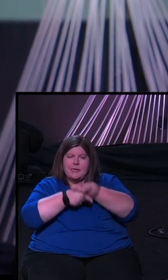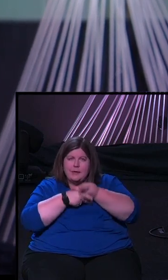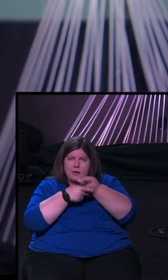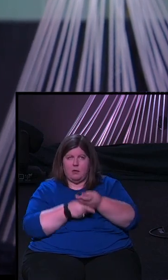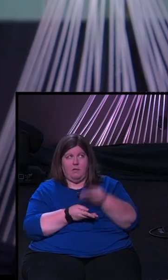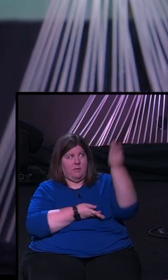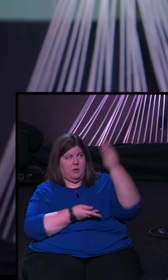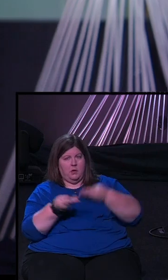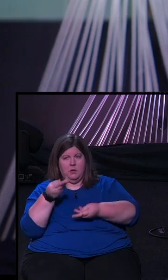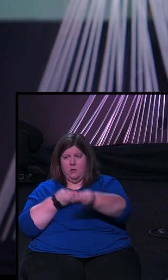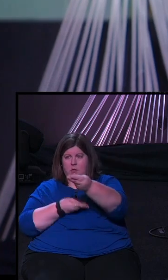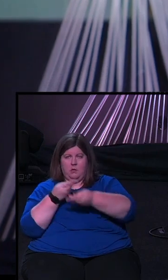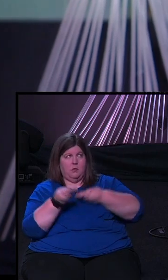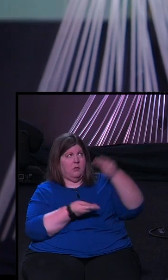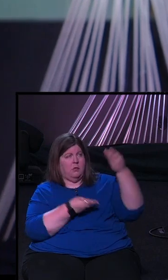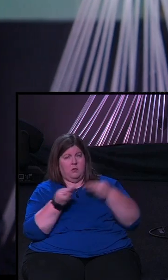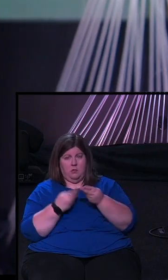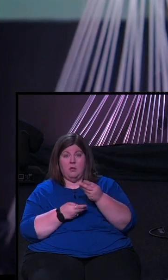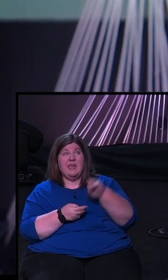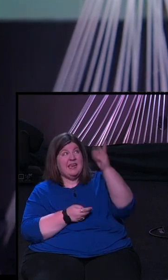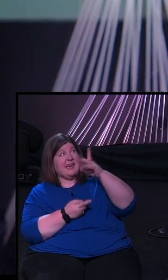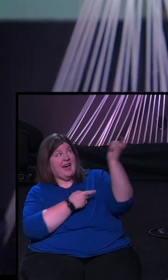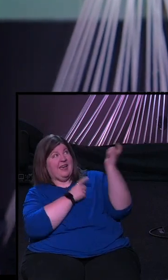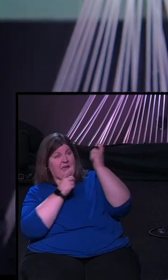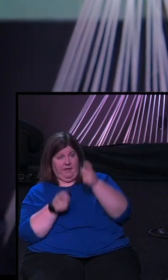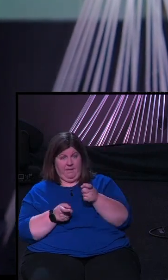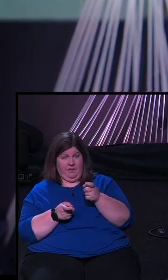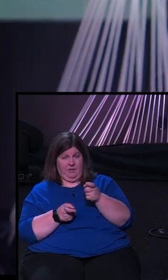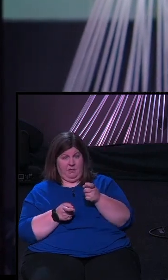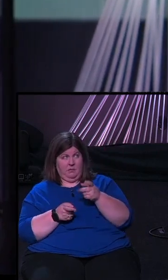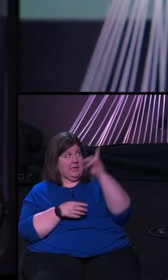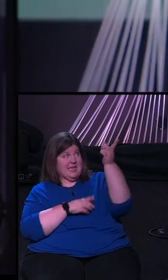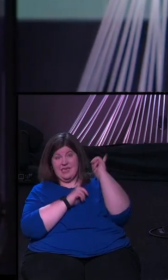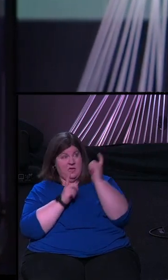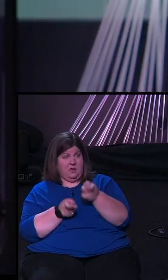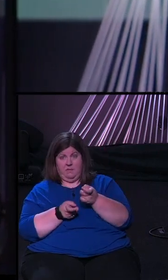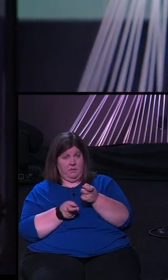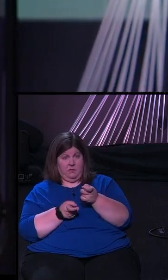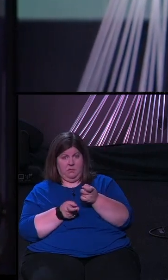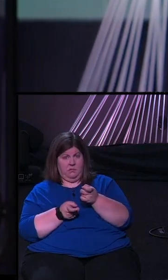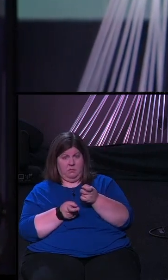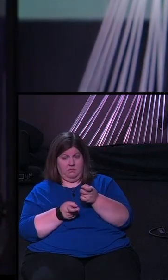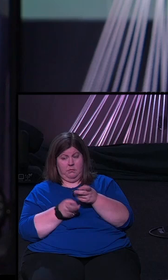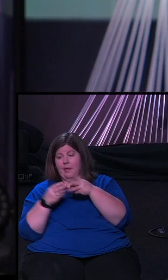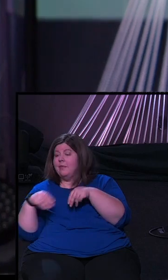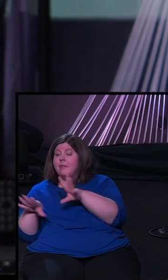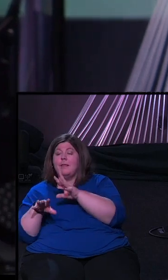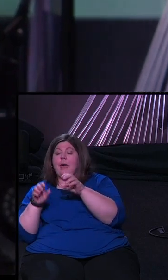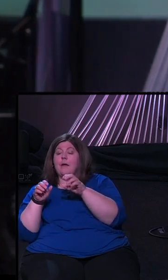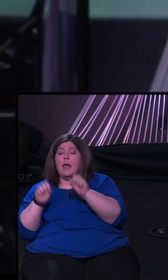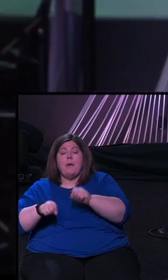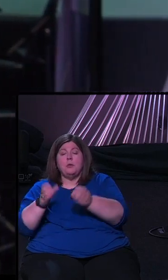have ultimately comes from God. He gives it. He makes the land produce